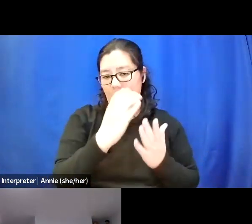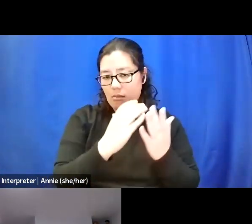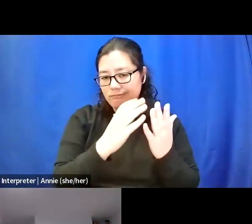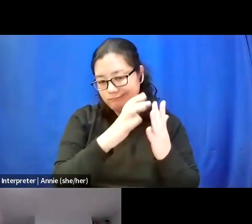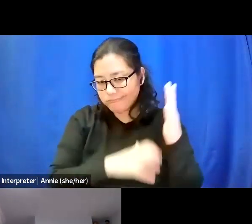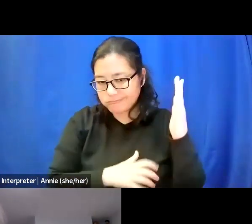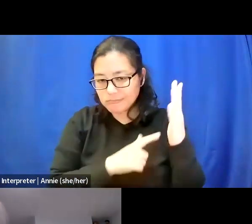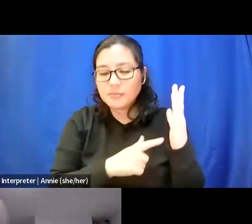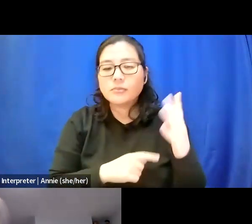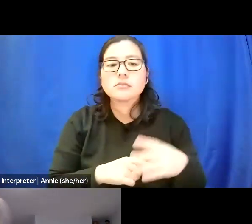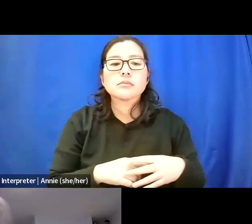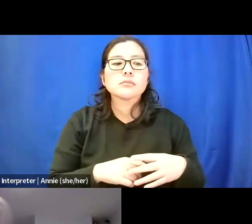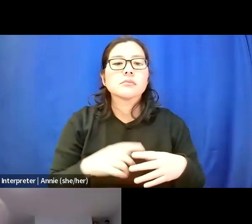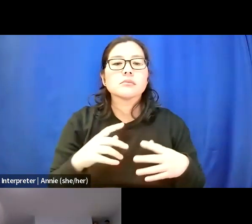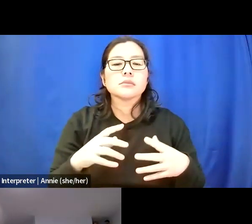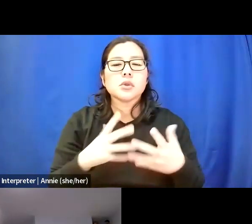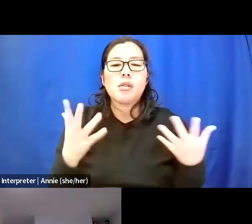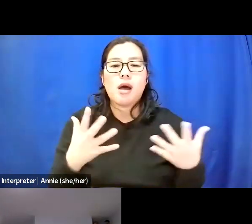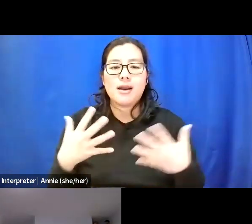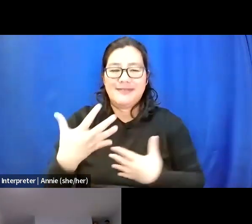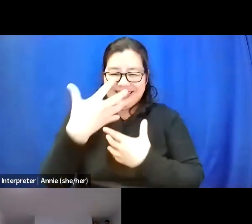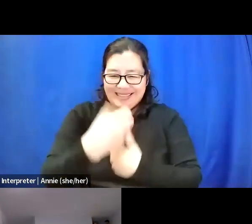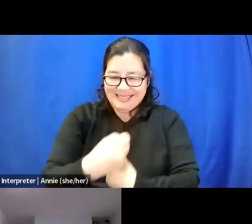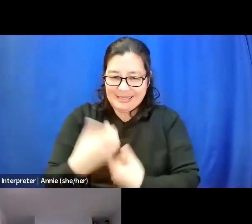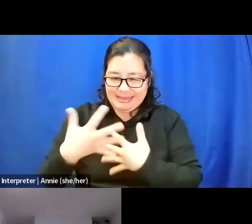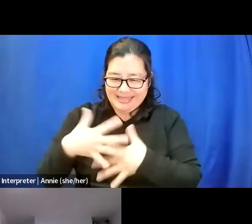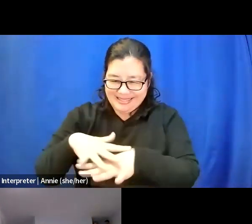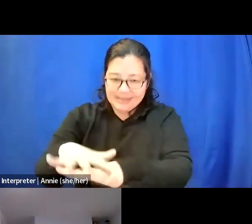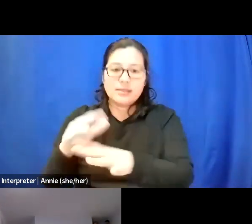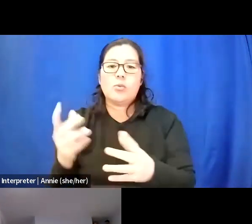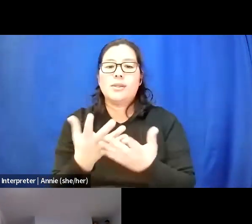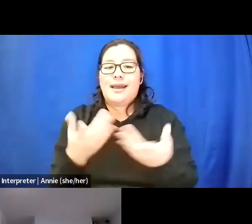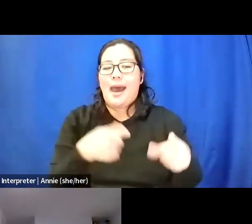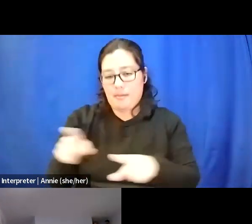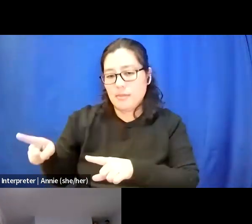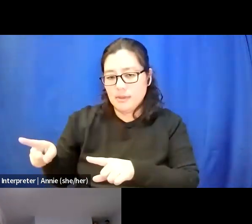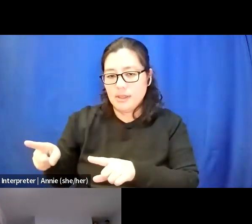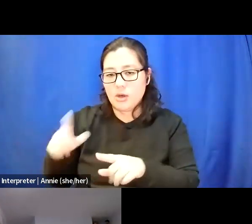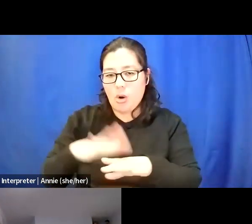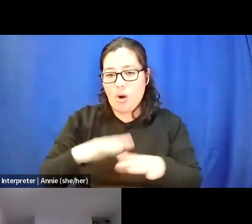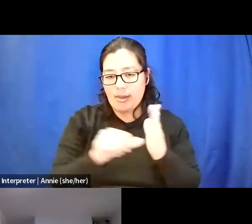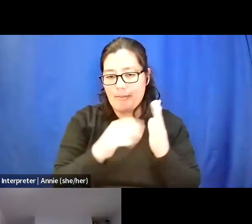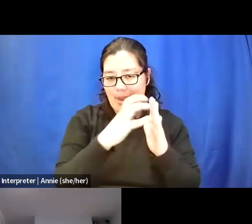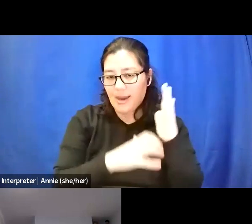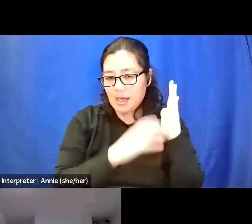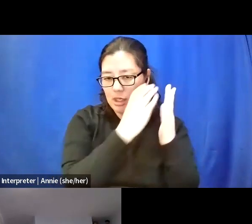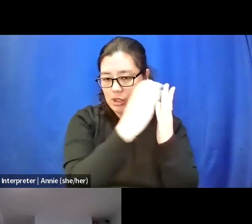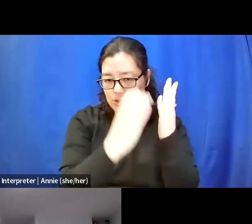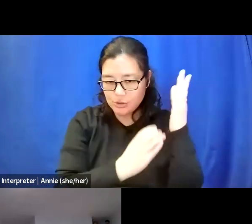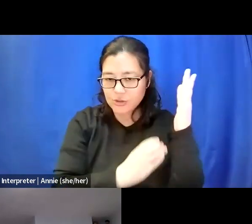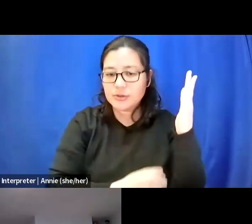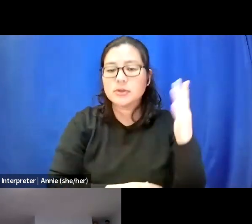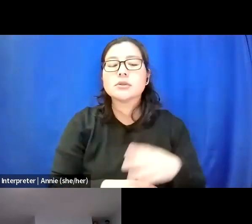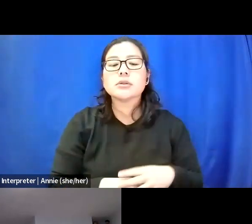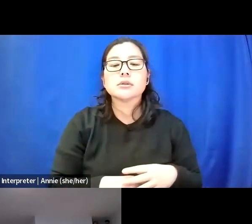so there was a great deal of synthesis of what was going on the page, as I understood it.